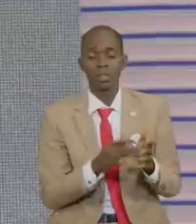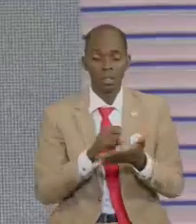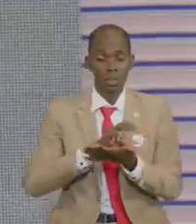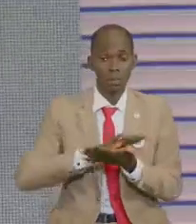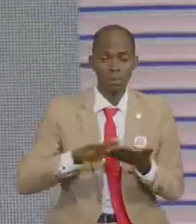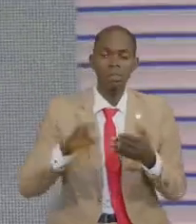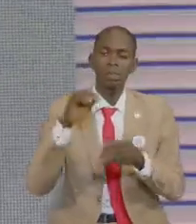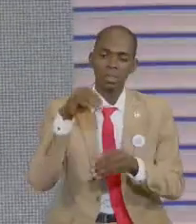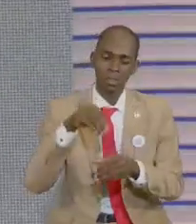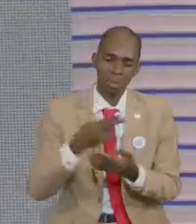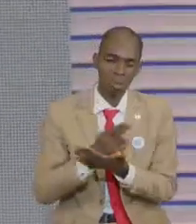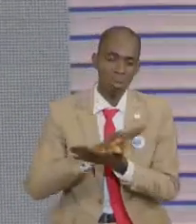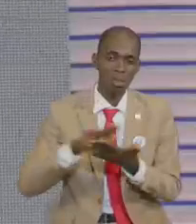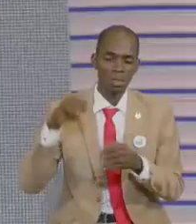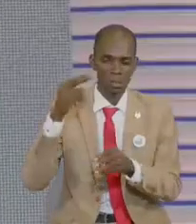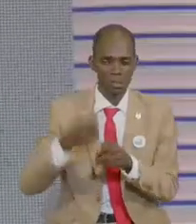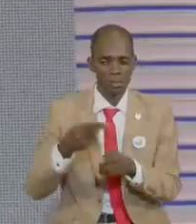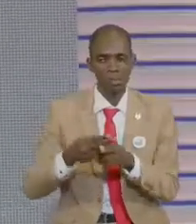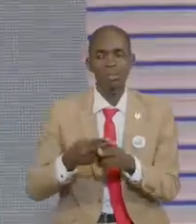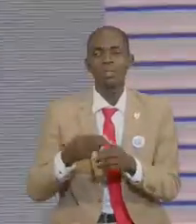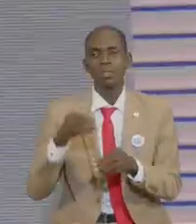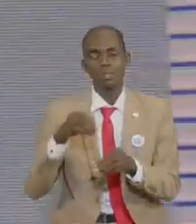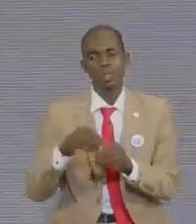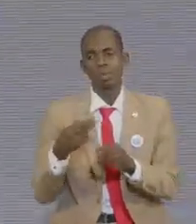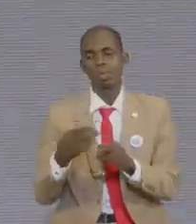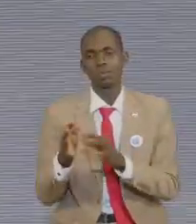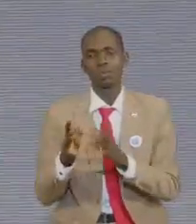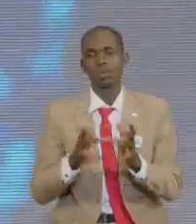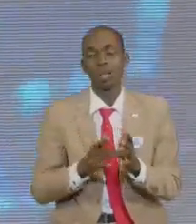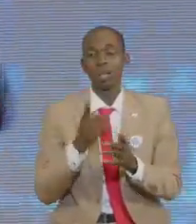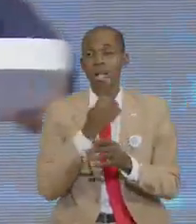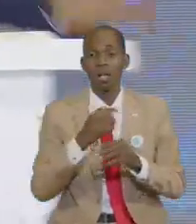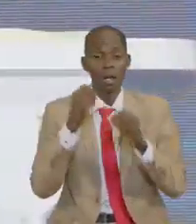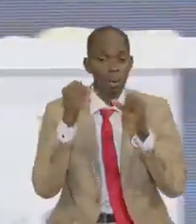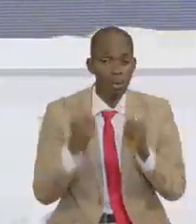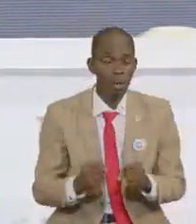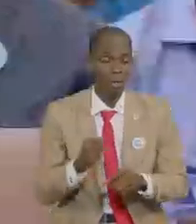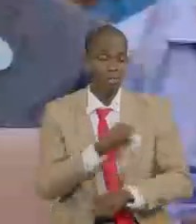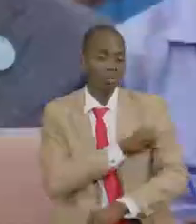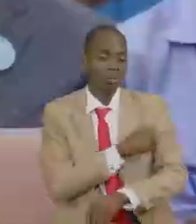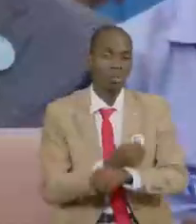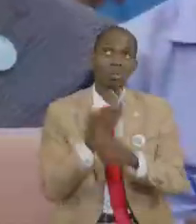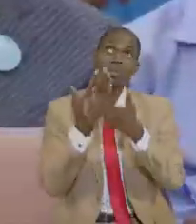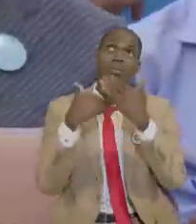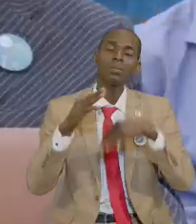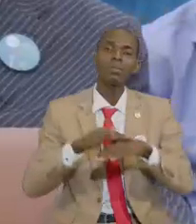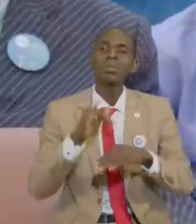the holiness is in the name. The power, the strength of heaven is in the